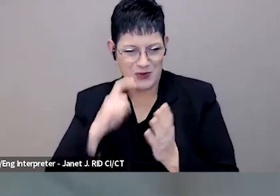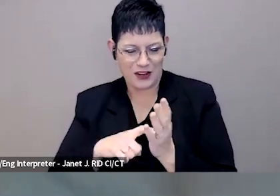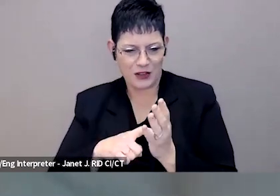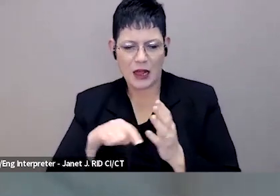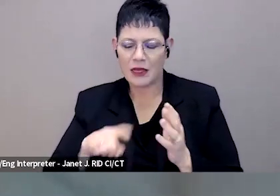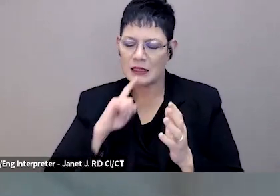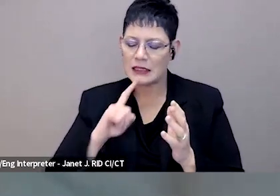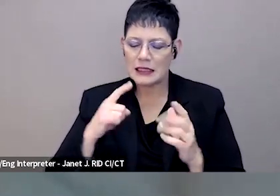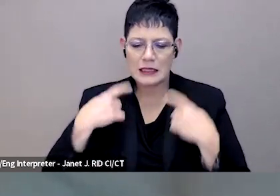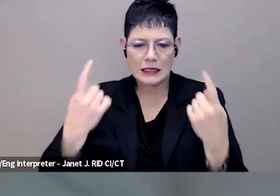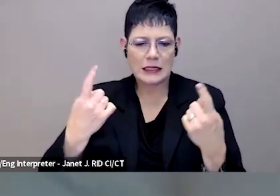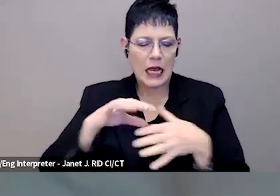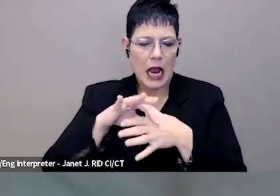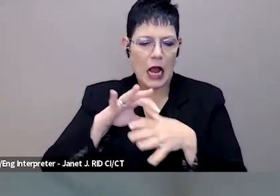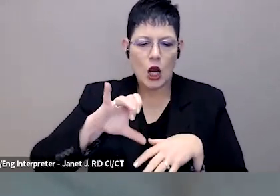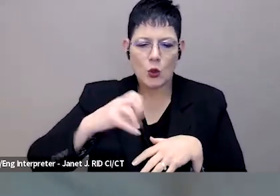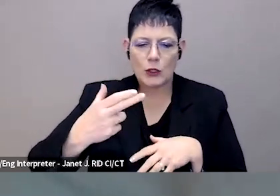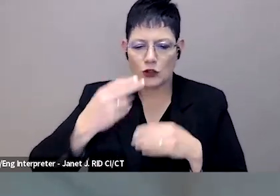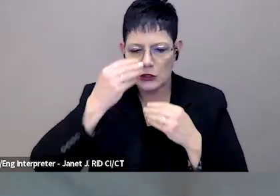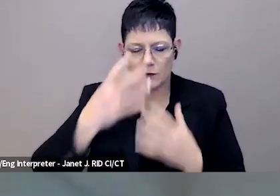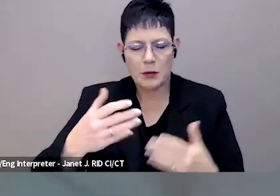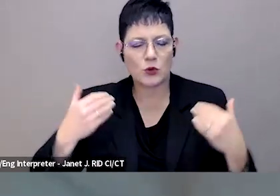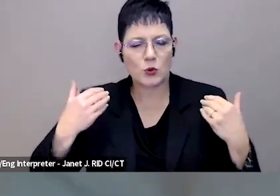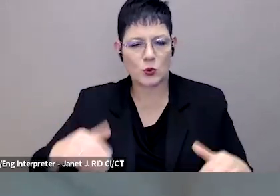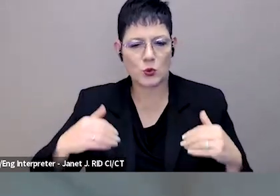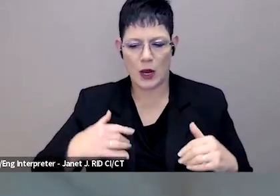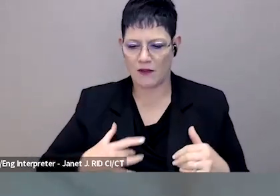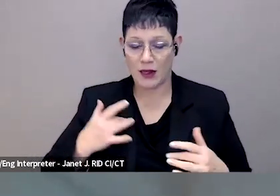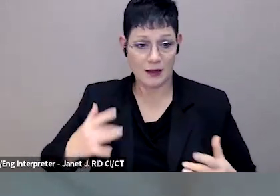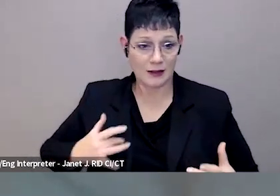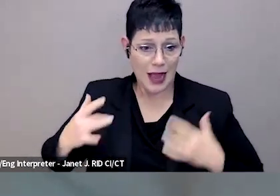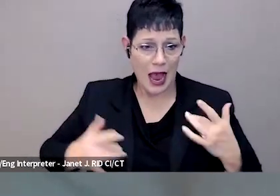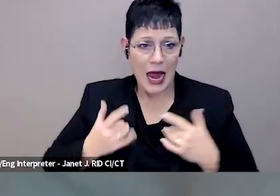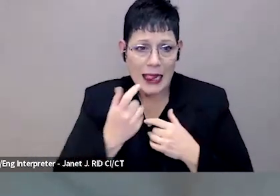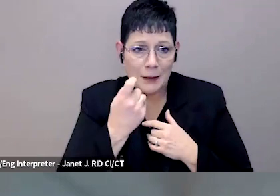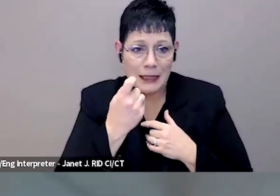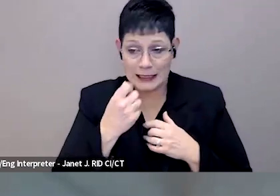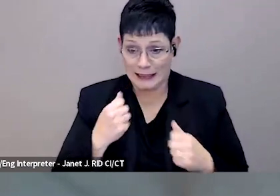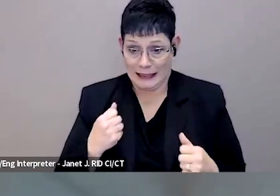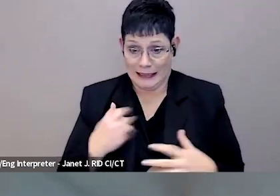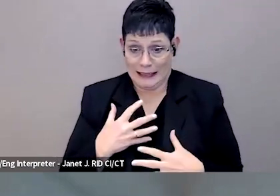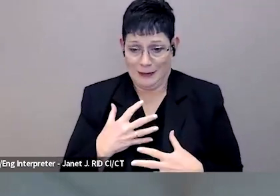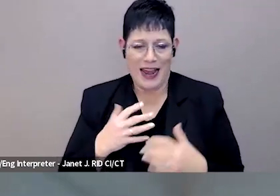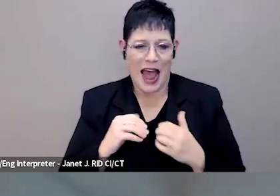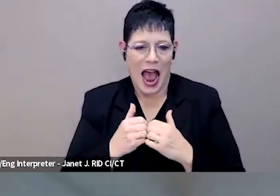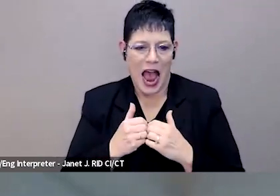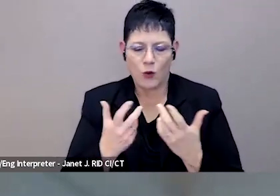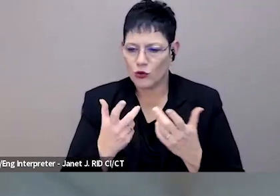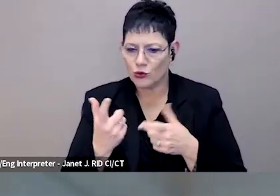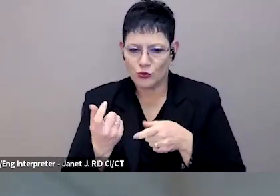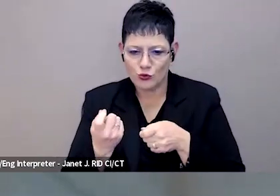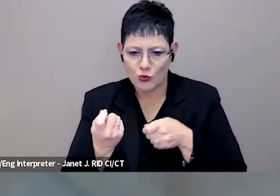a content-rich afternoon. I feel both excited and a little bit intimidated to think about how to draw